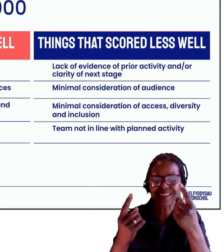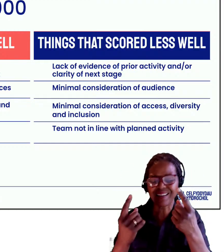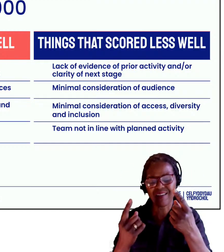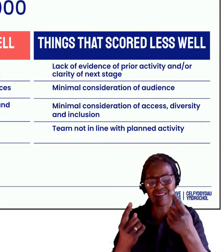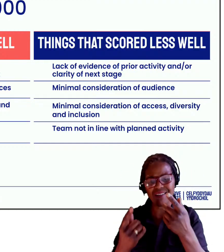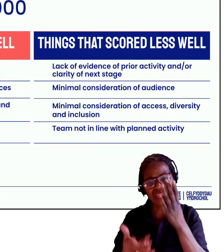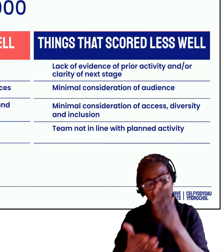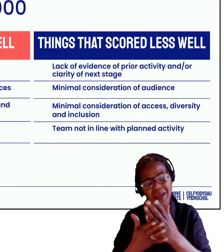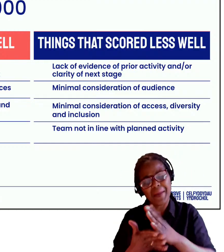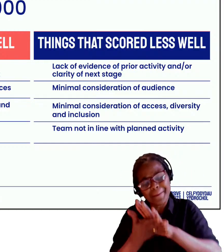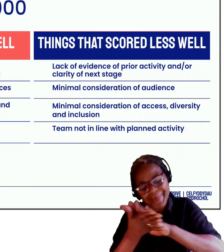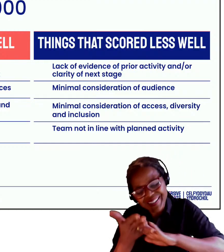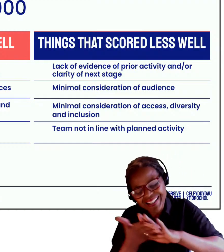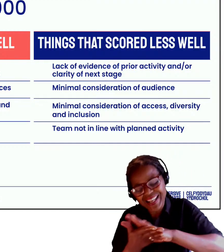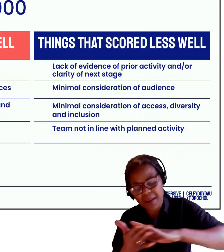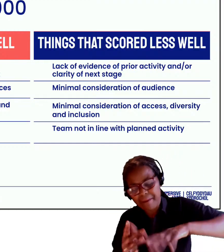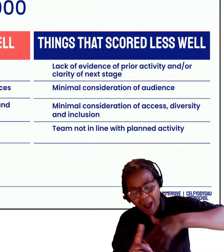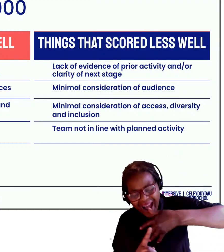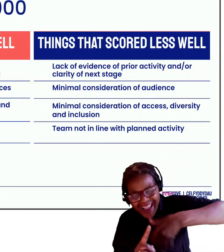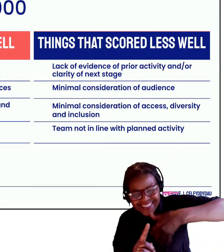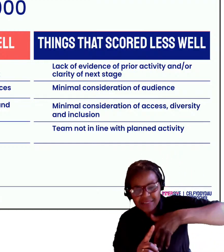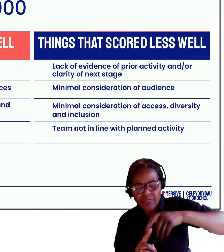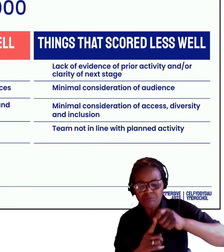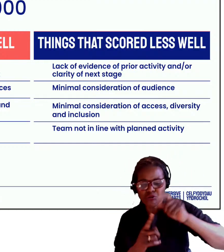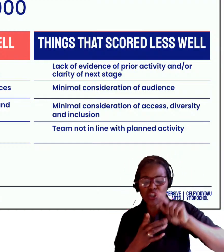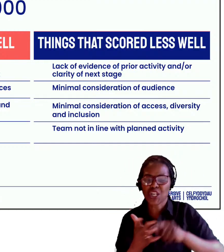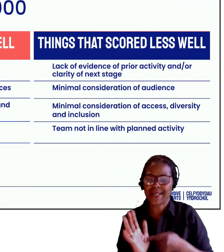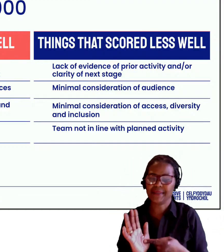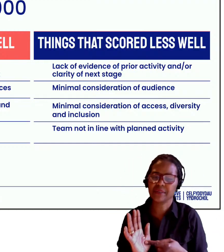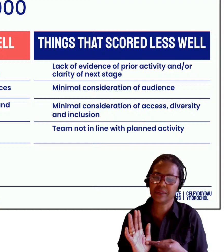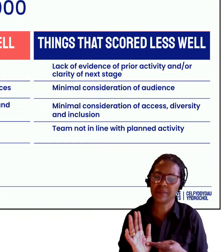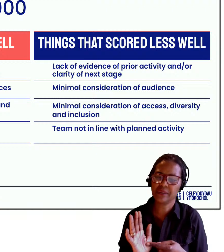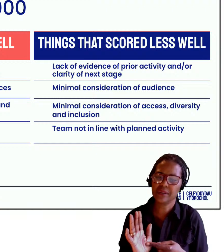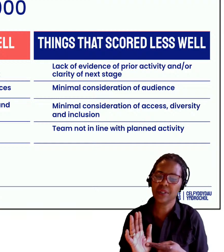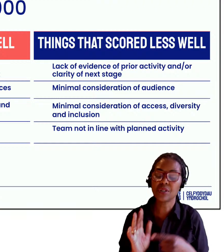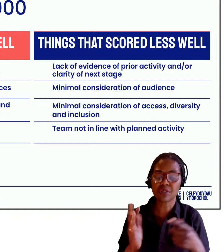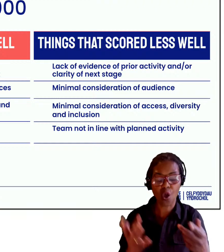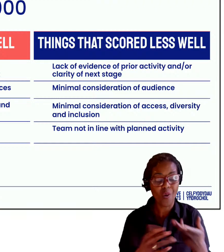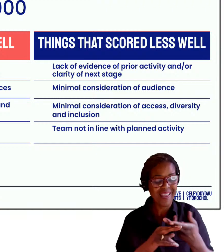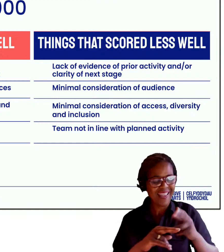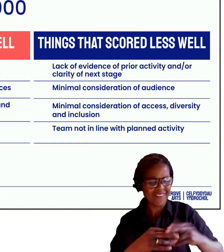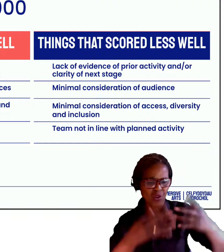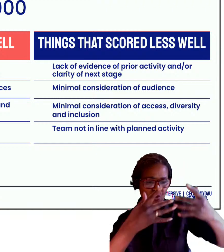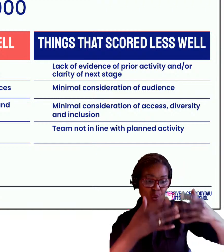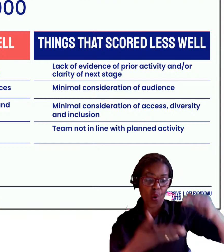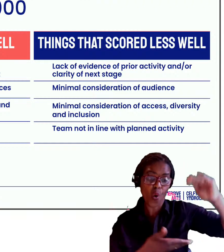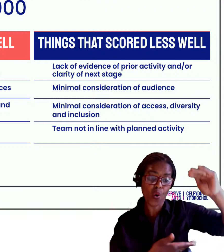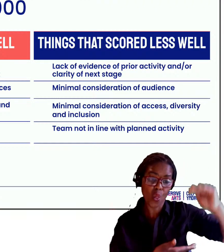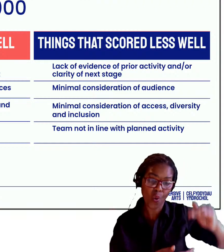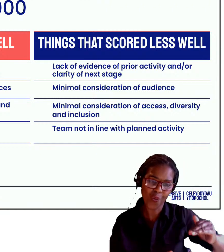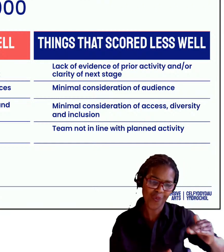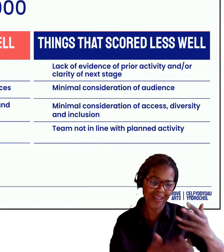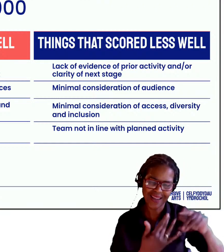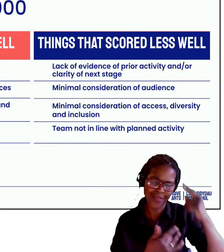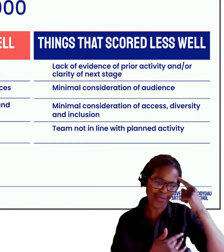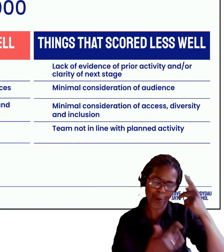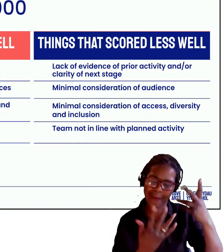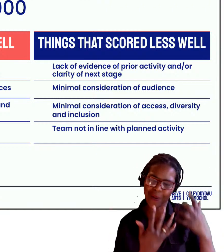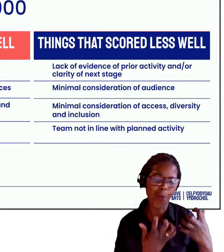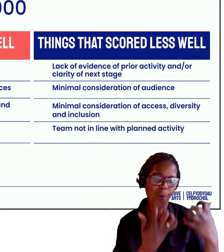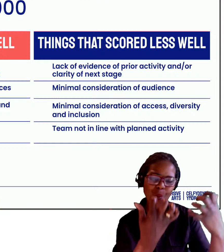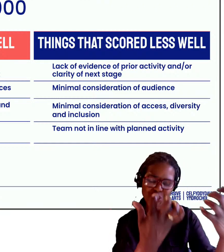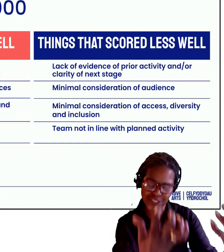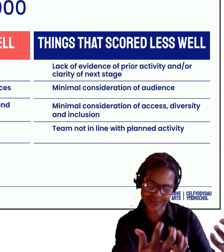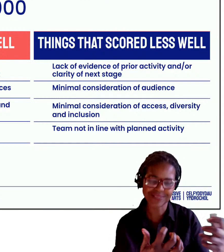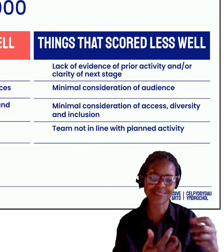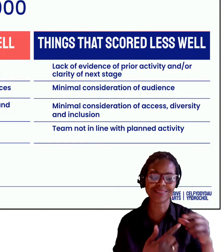and who and what it's for. Those that scored less well gave minimal consideration to the audience and solely